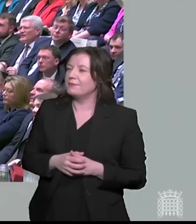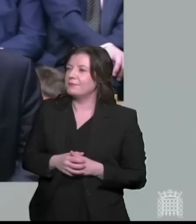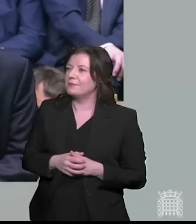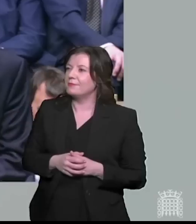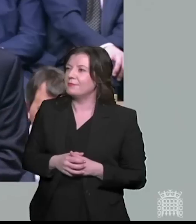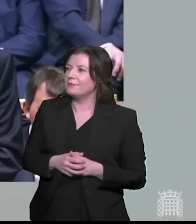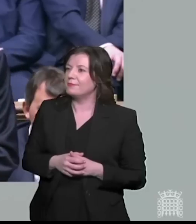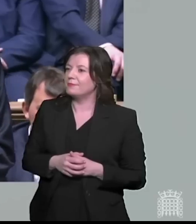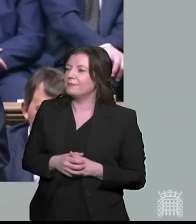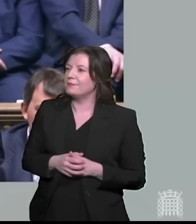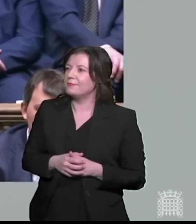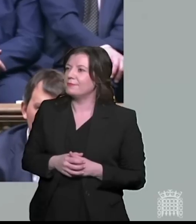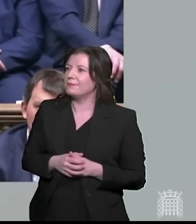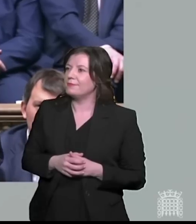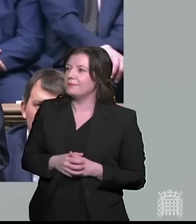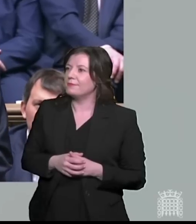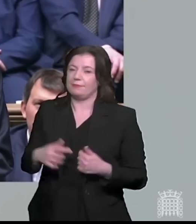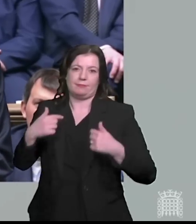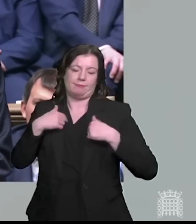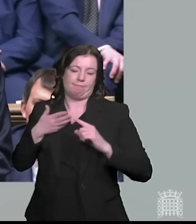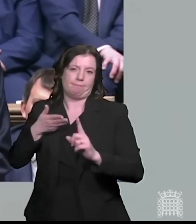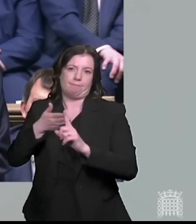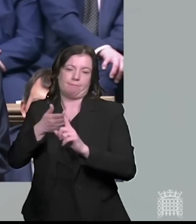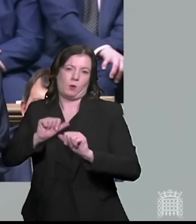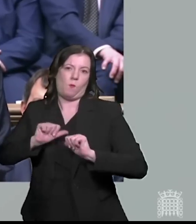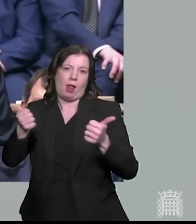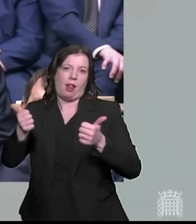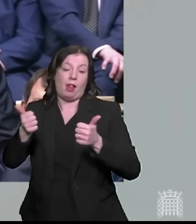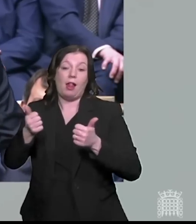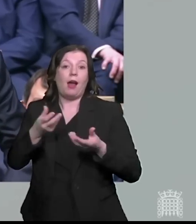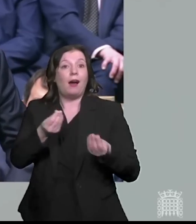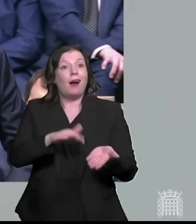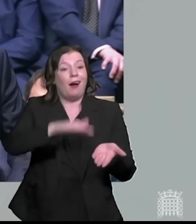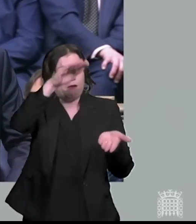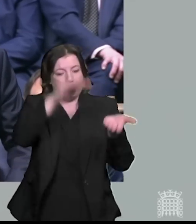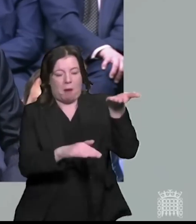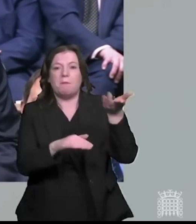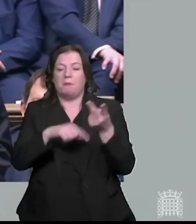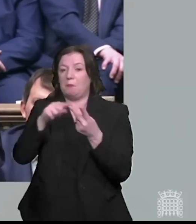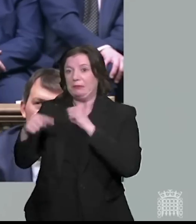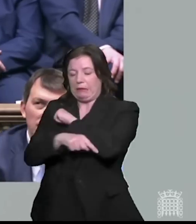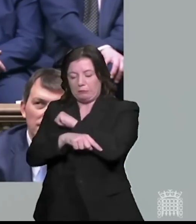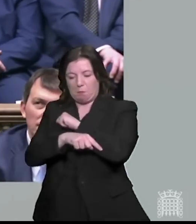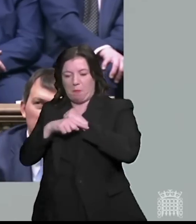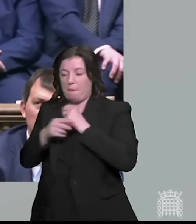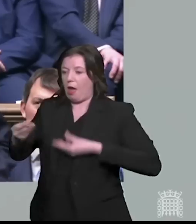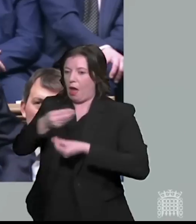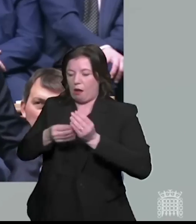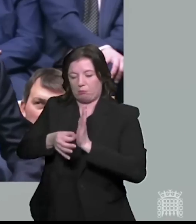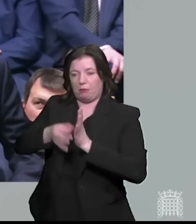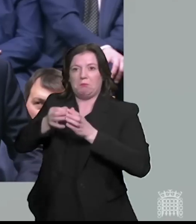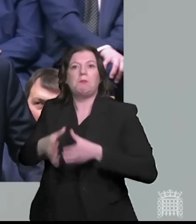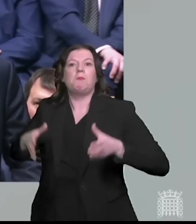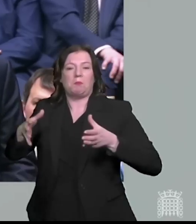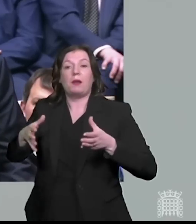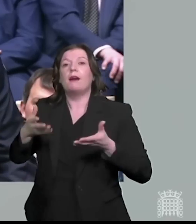By doing so, we are on track to halve inflation, get debt falling and grow our economy, which I turn